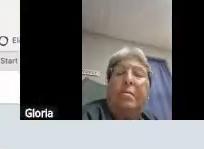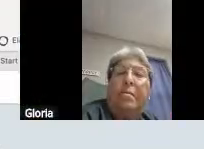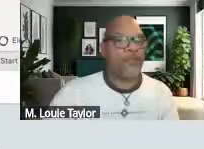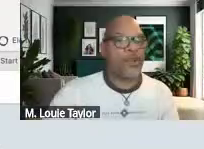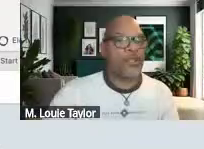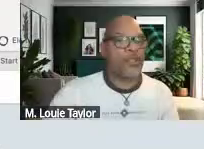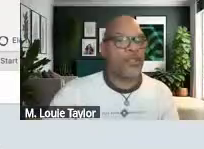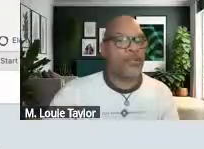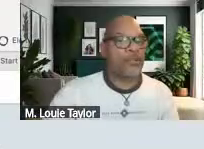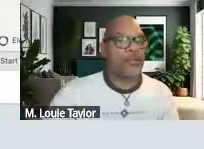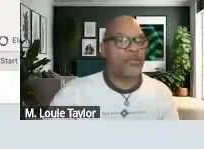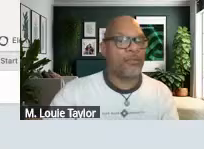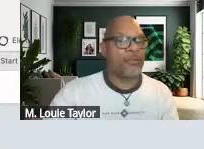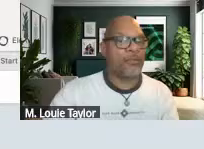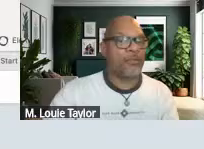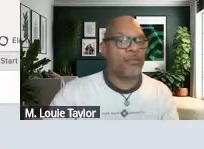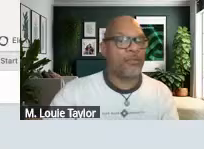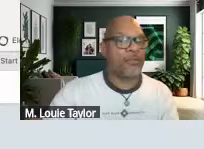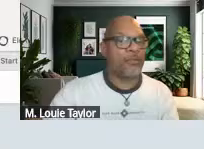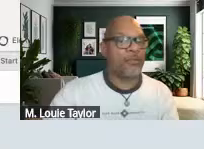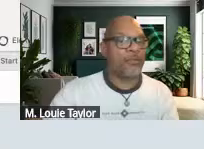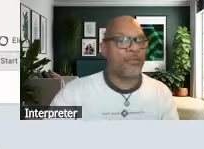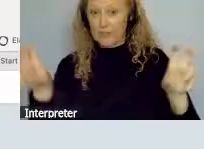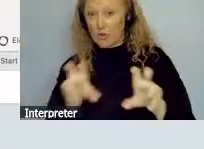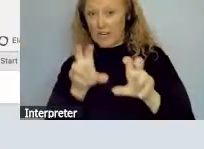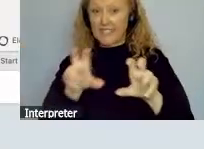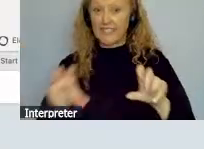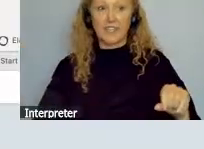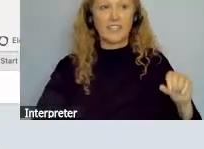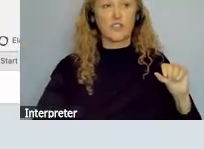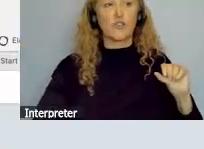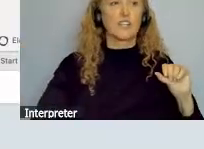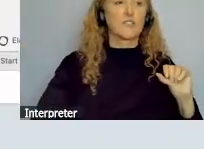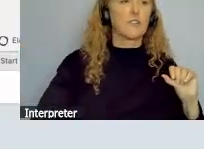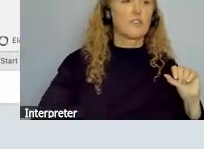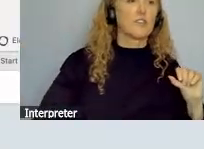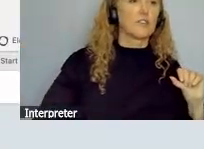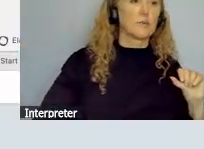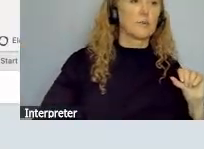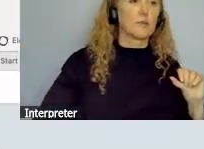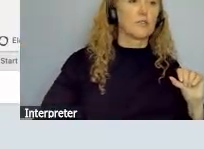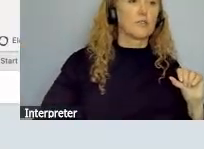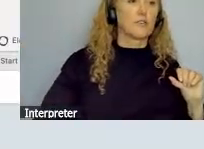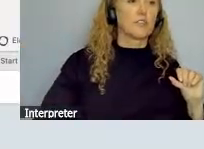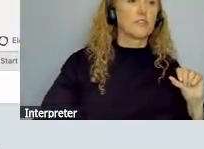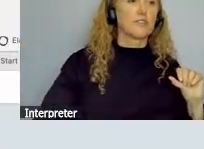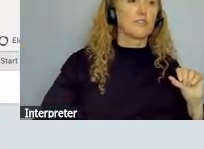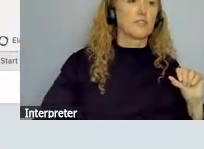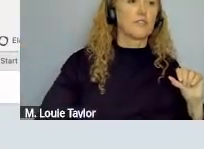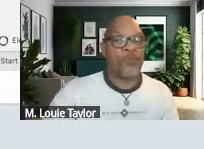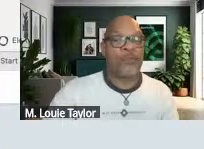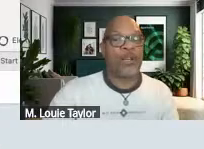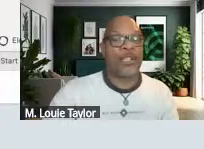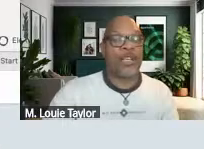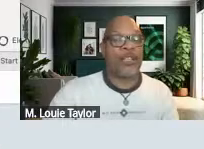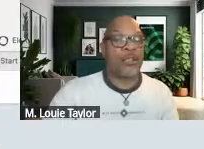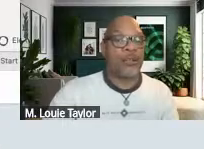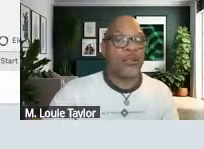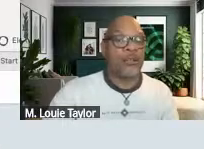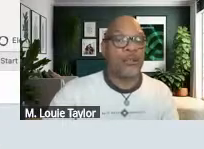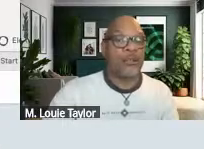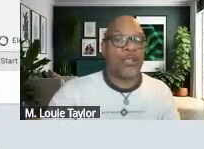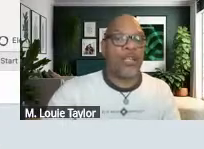Yes, sir. You have a question. No, I'm trying to see if I can get a transfer on an interpreter. So you guys. Oh, I'm about to end